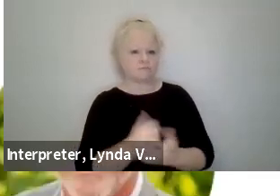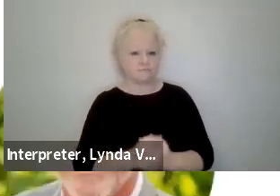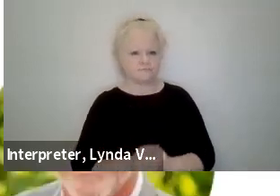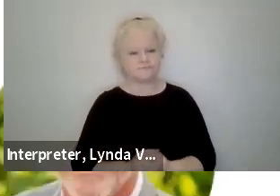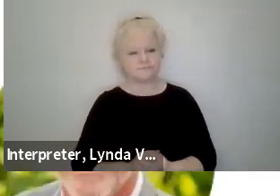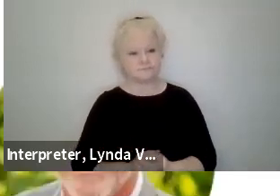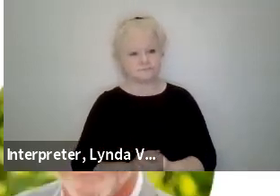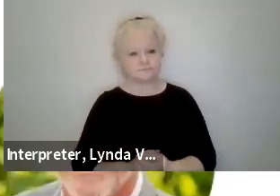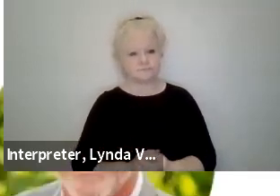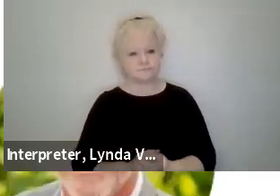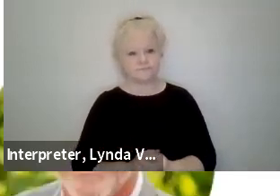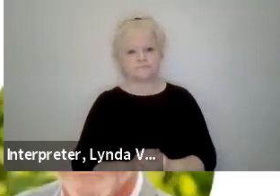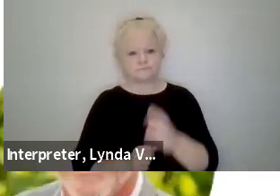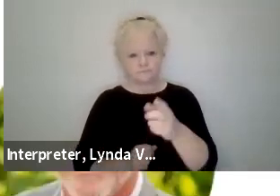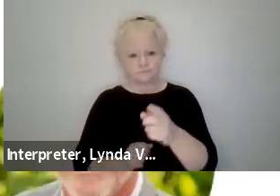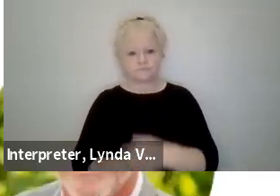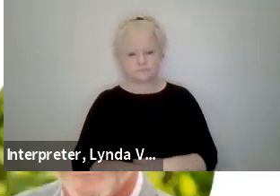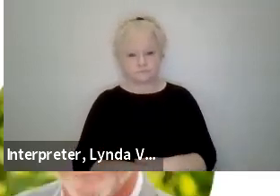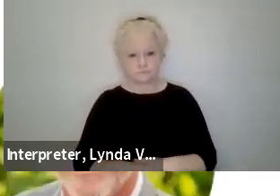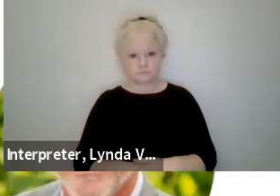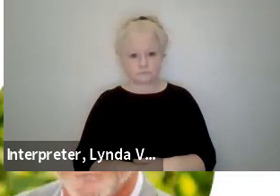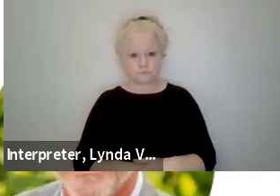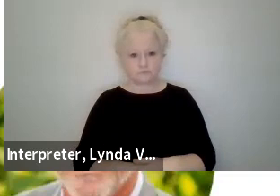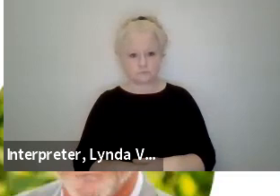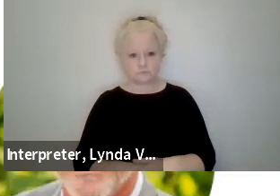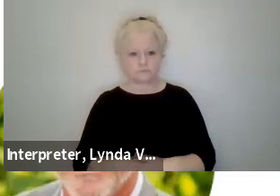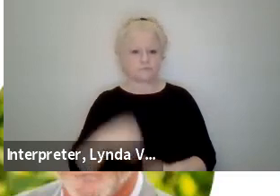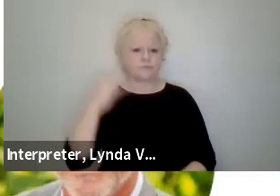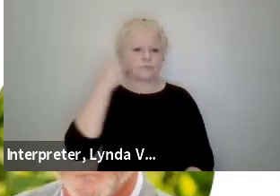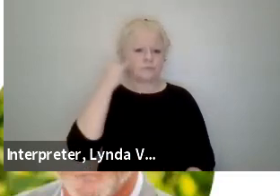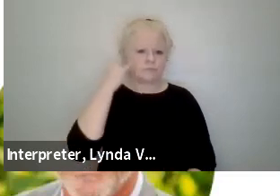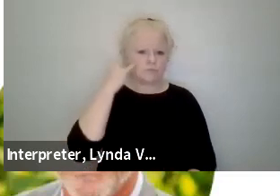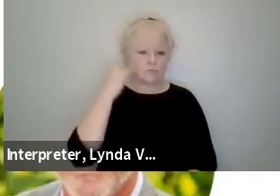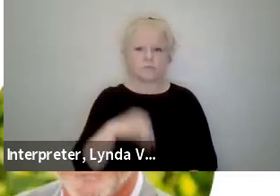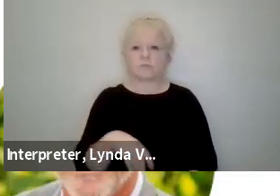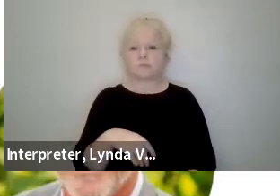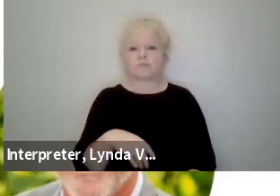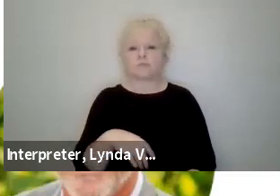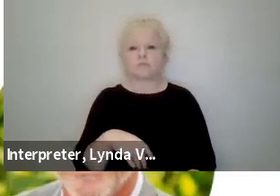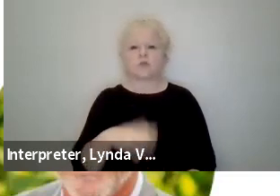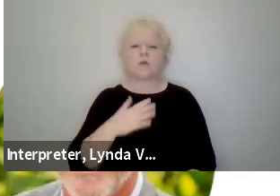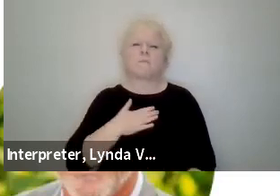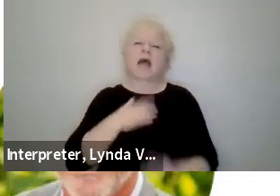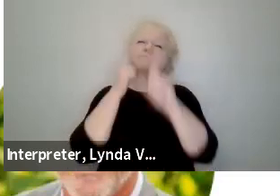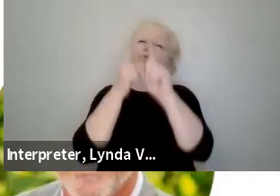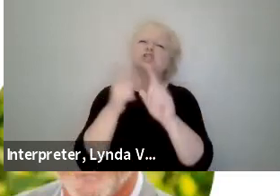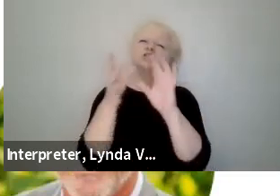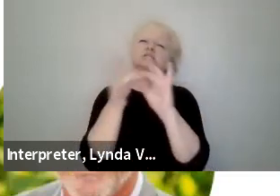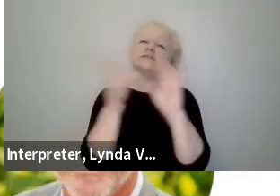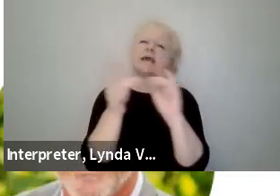But if I were going to say, hey, what would my mission statement